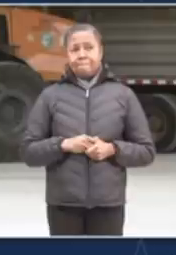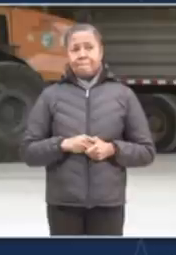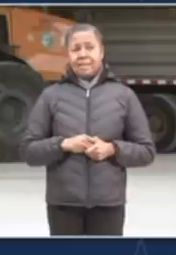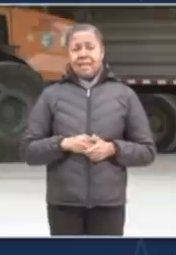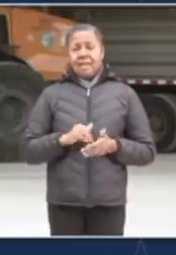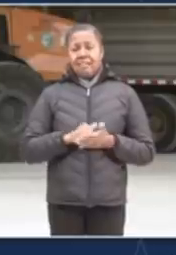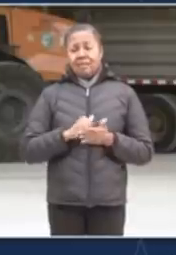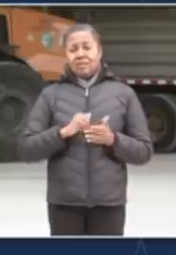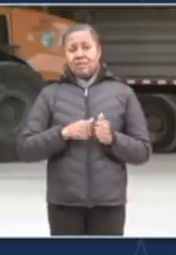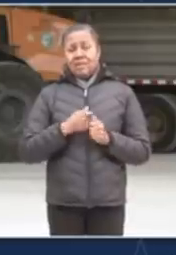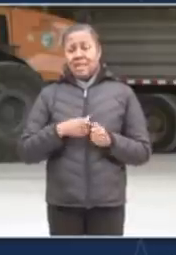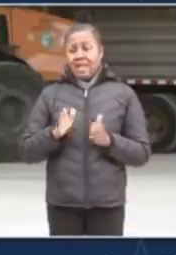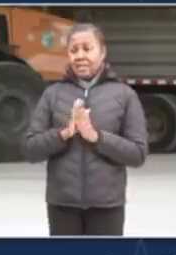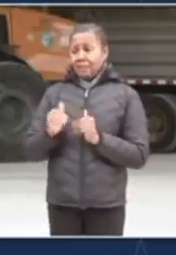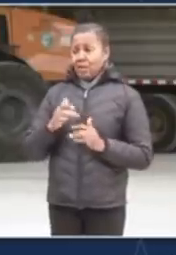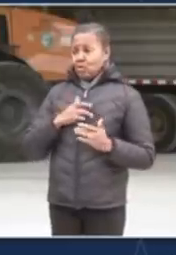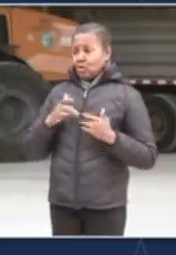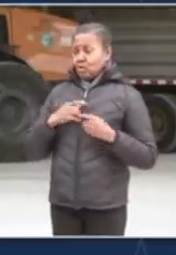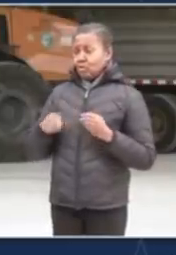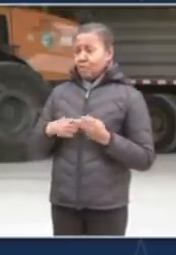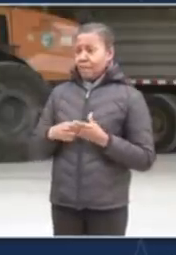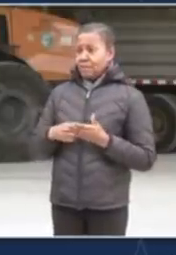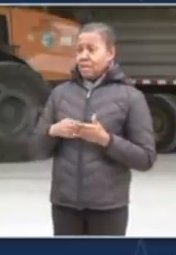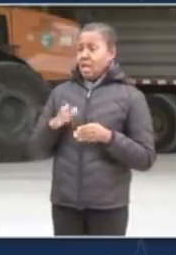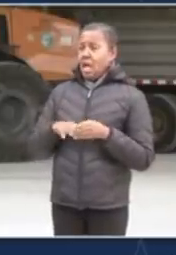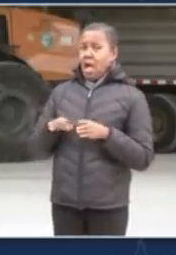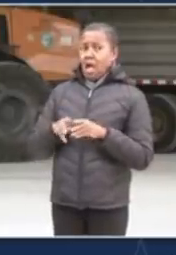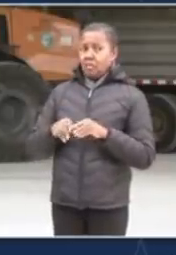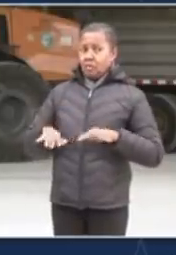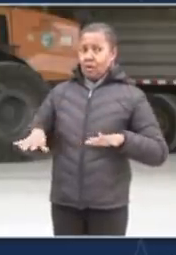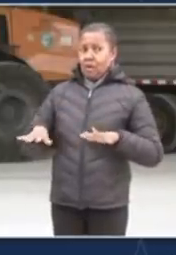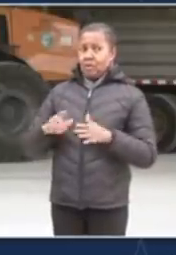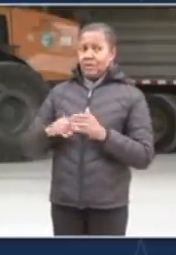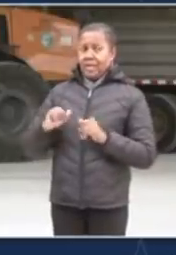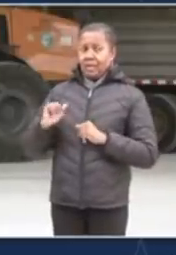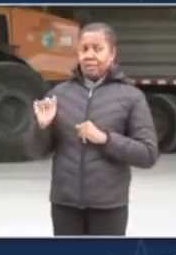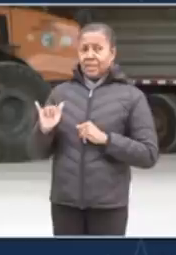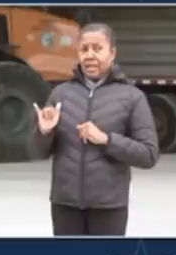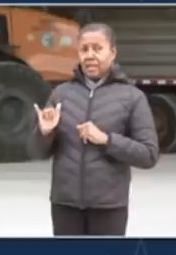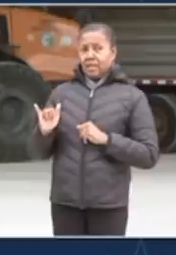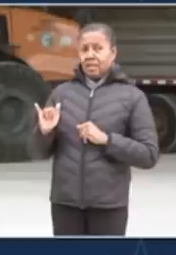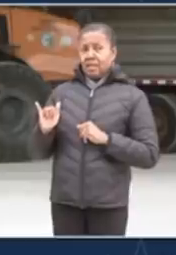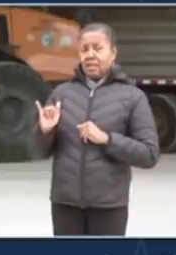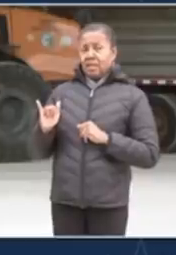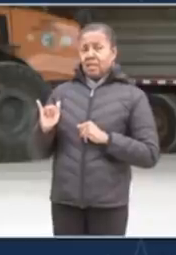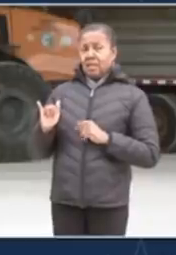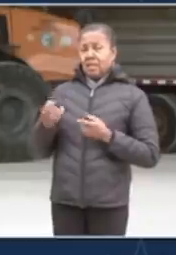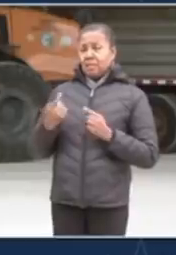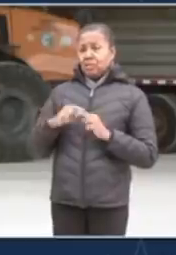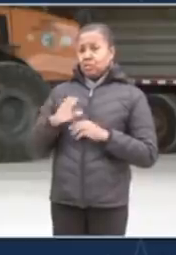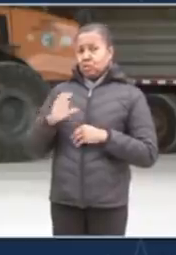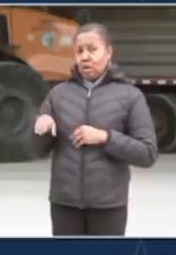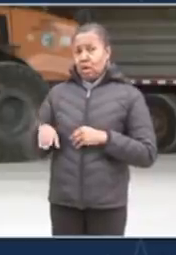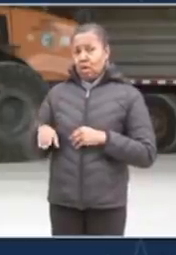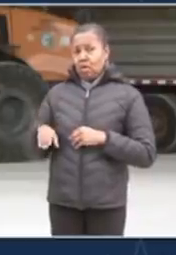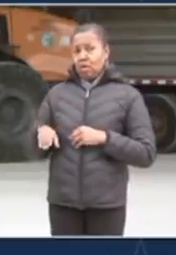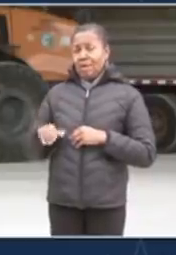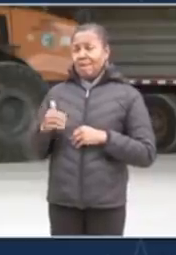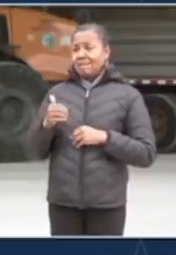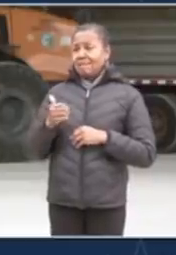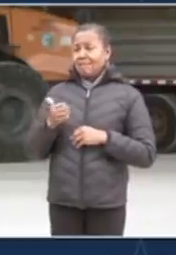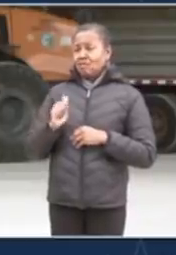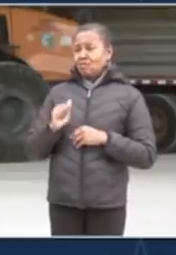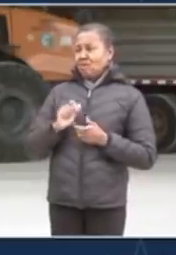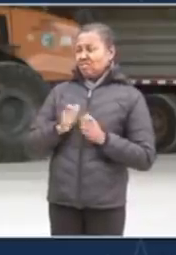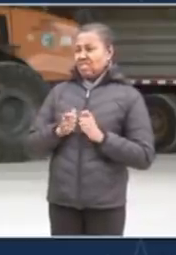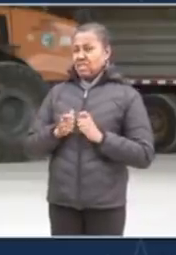Follow-up. Can I just ask you about your concerns about Omicron and what that could mean for coming to Chicago? And I know you addressed it a little bit,